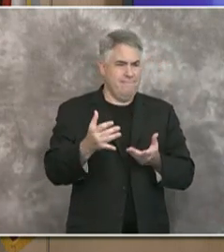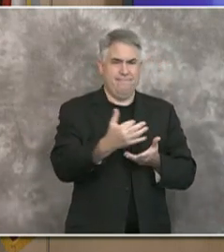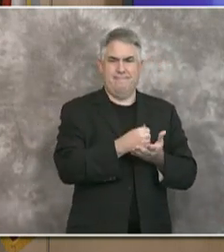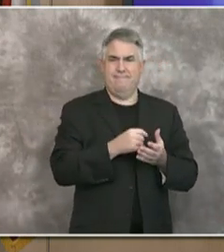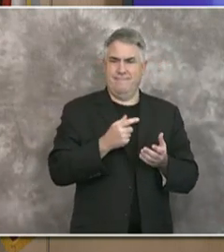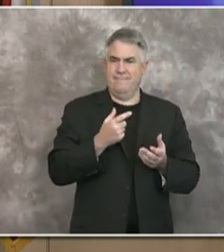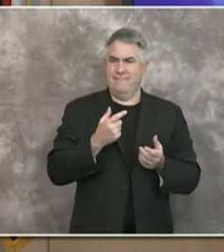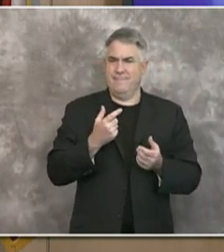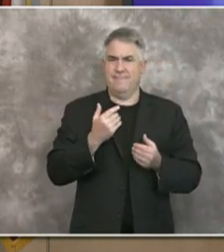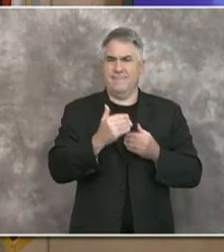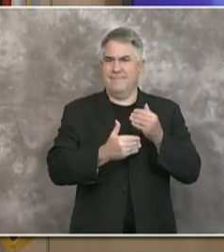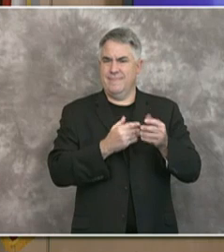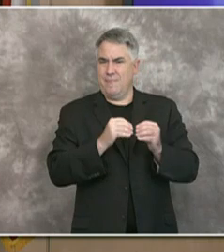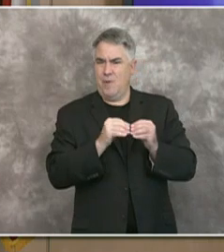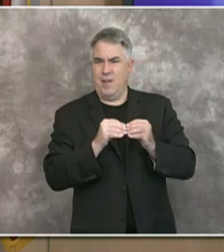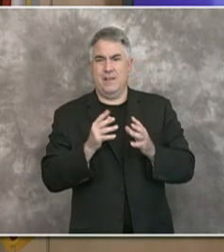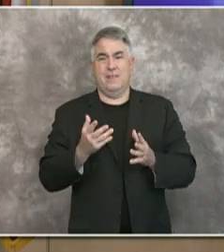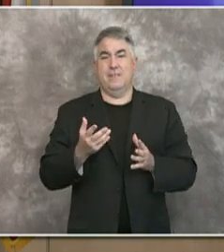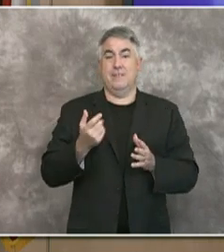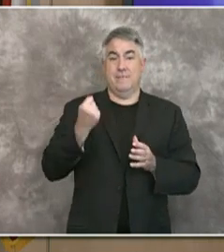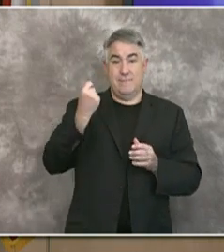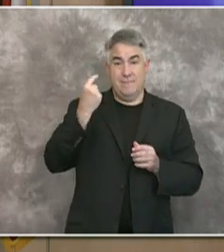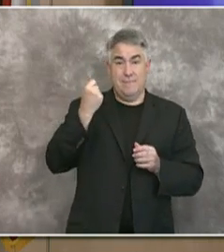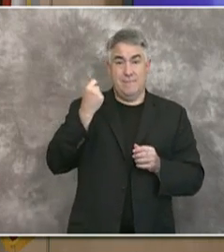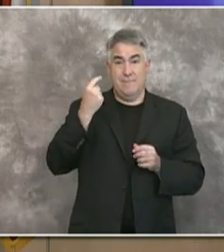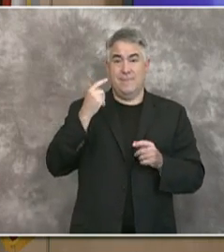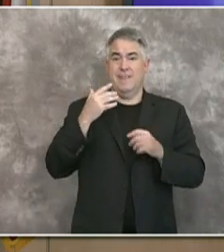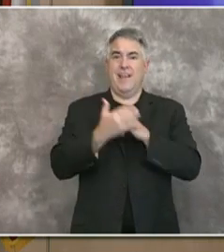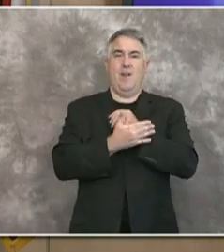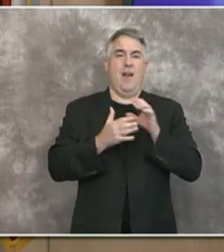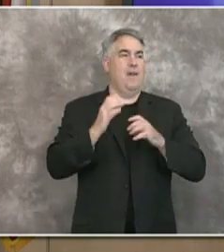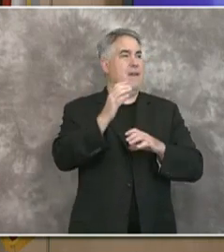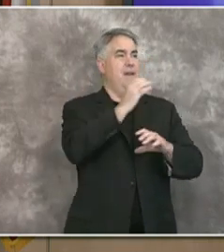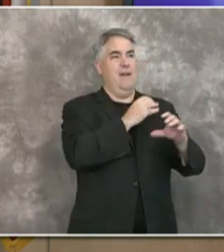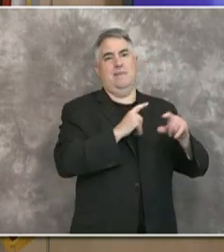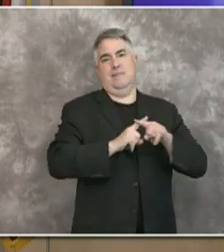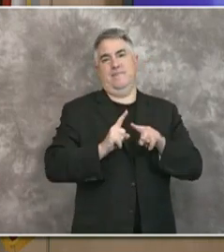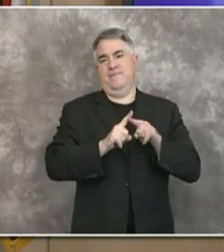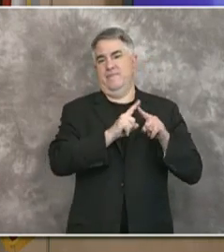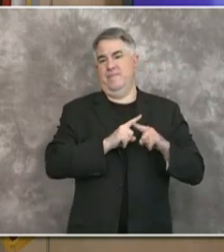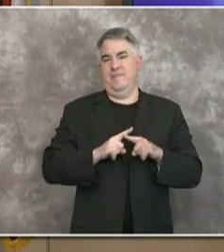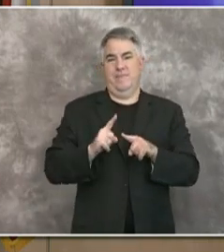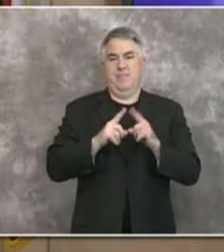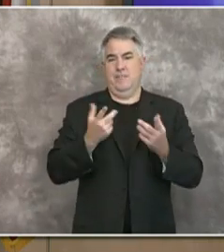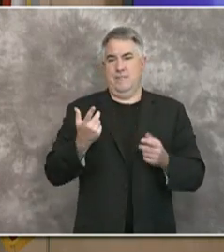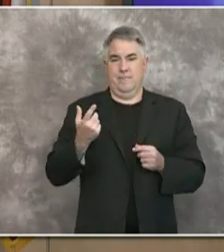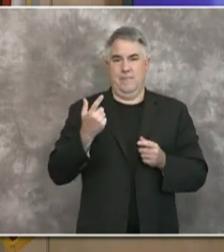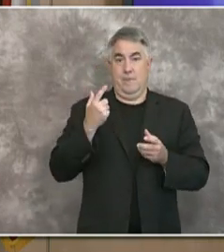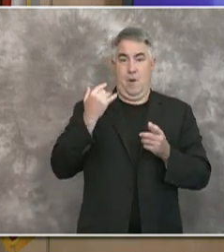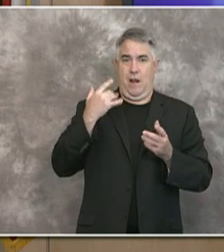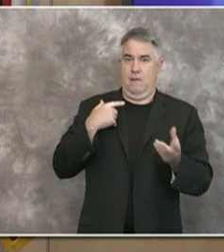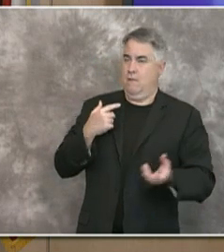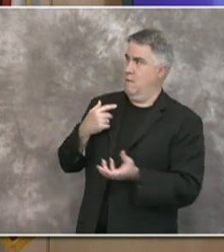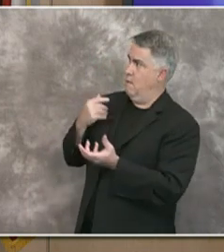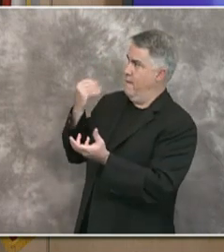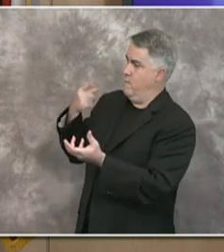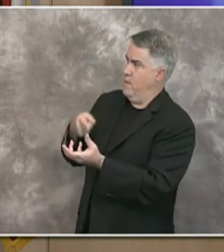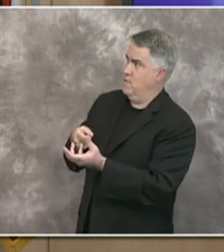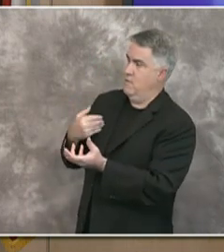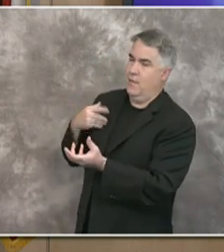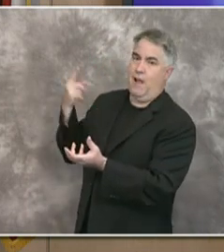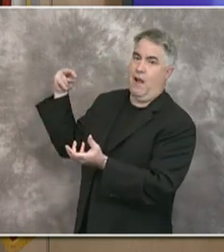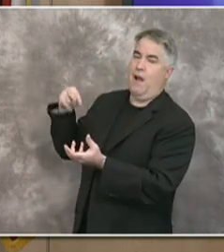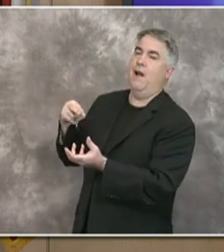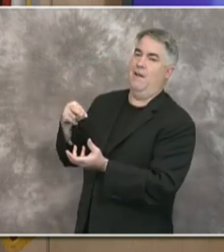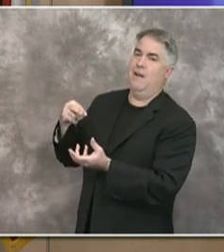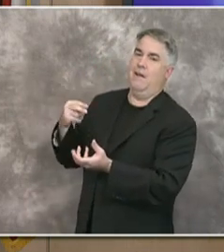forward. But it is going to be county by county dependent based on those metrics that we shared as a part of our attestation. And so, you know,